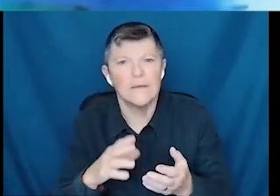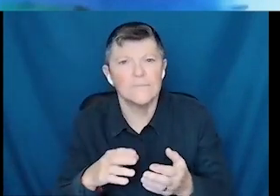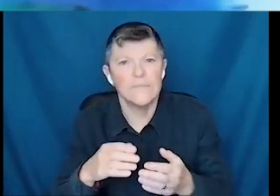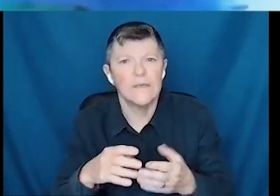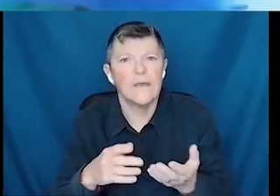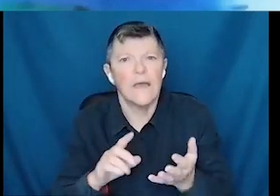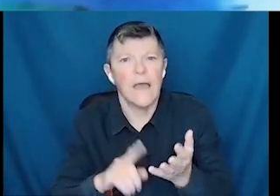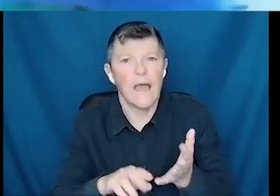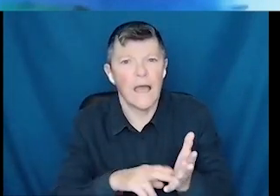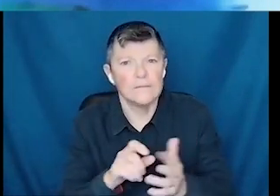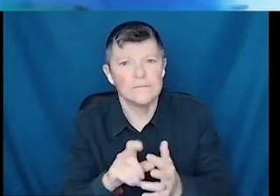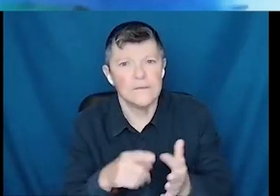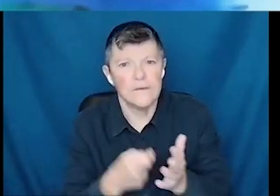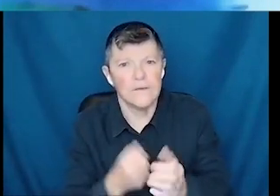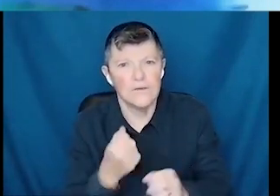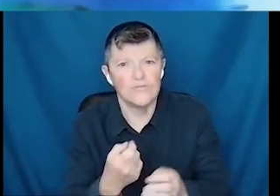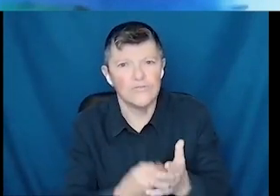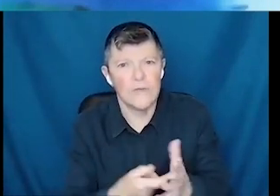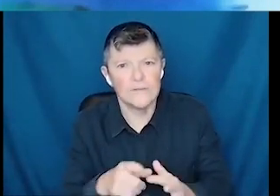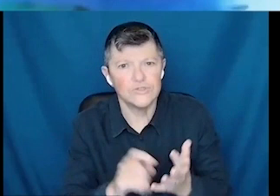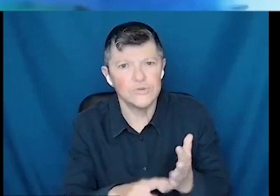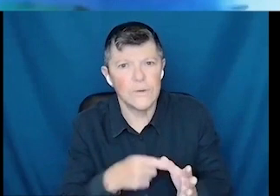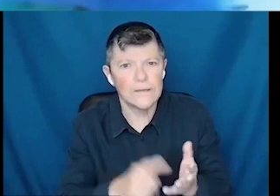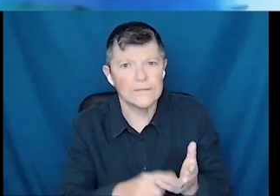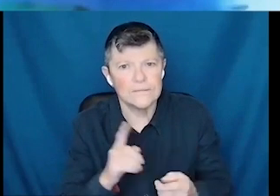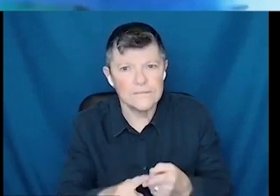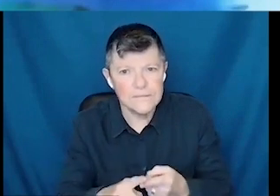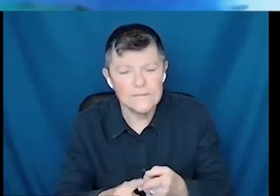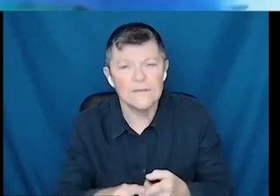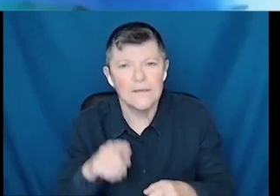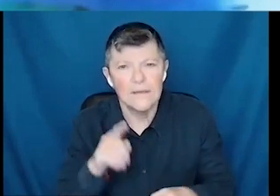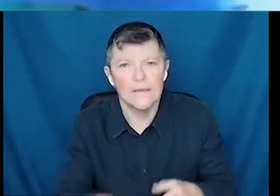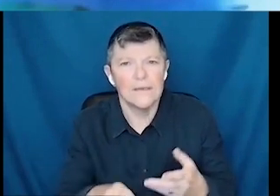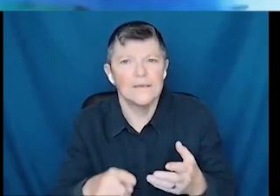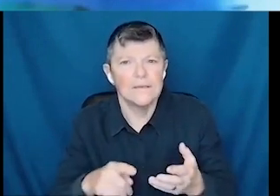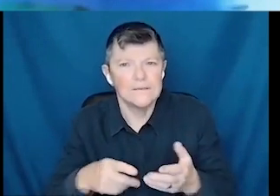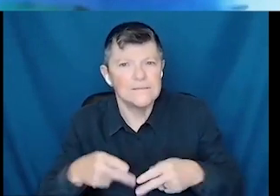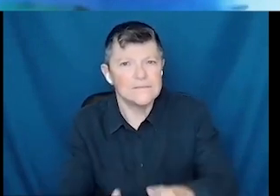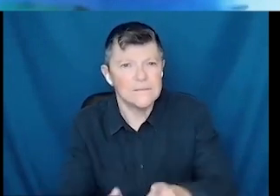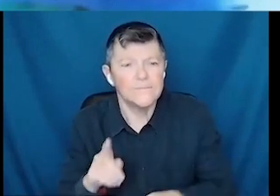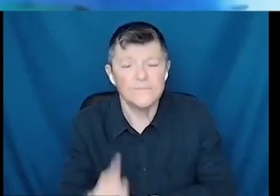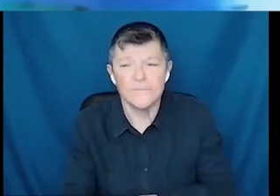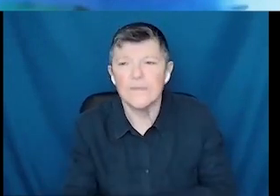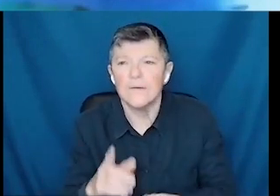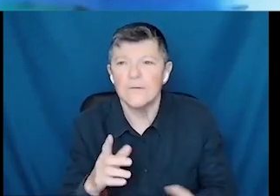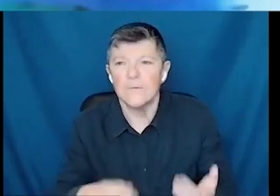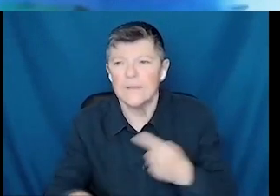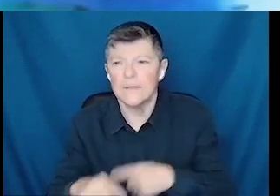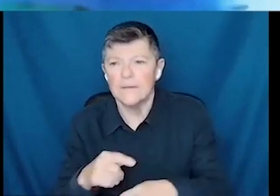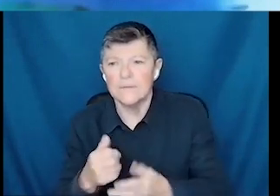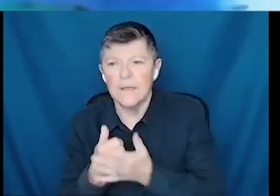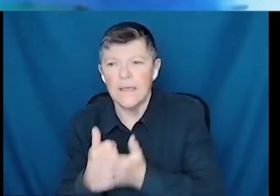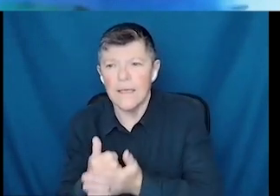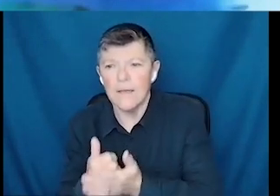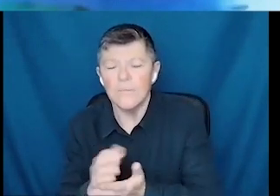Lived Experience Board to research and help organise this launch event. We were also involved within the expanding of the toolkit,